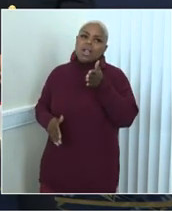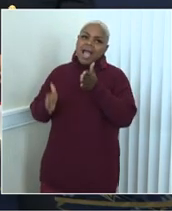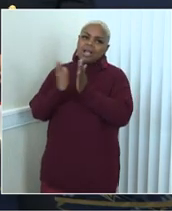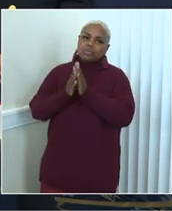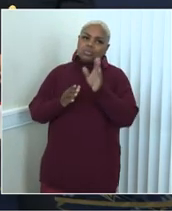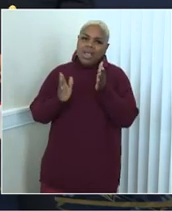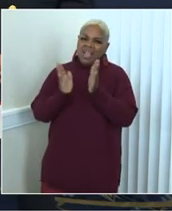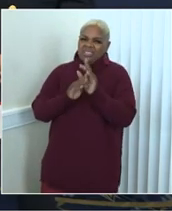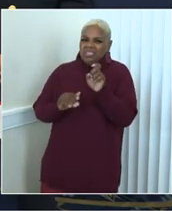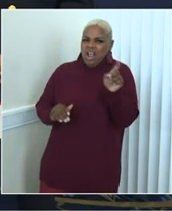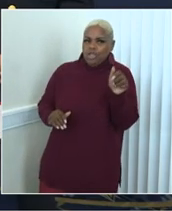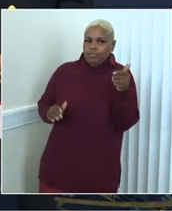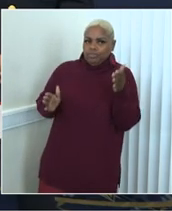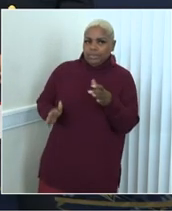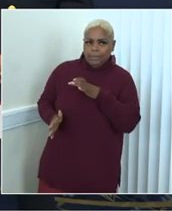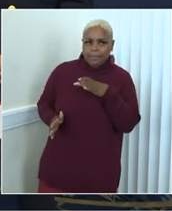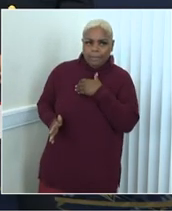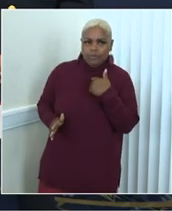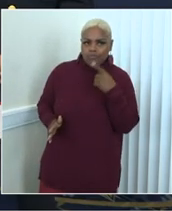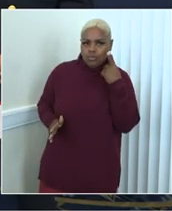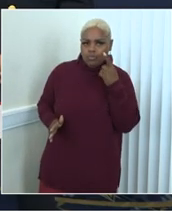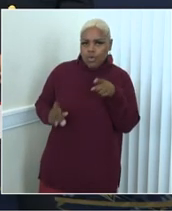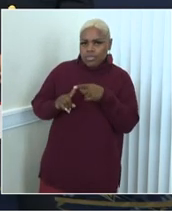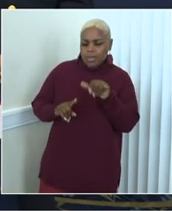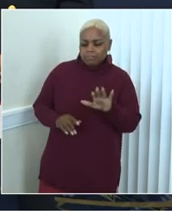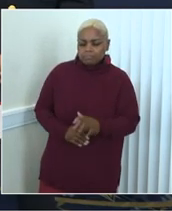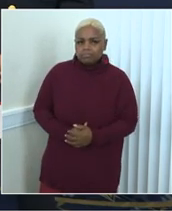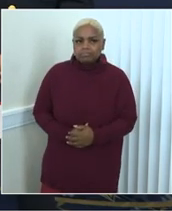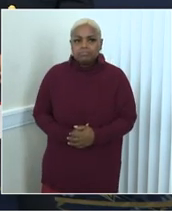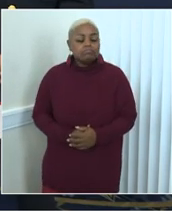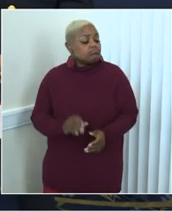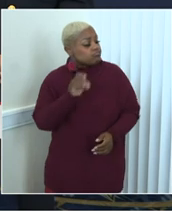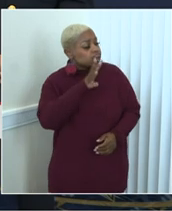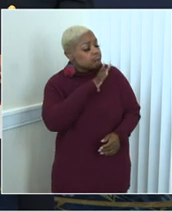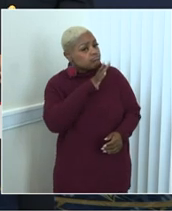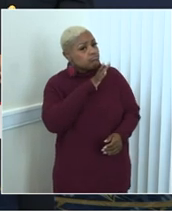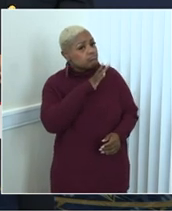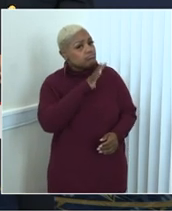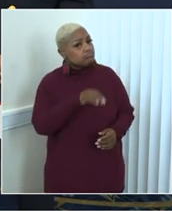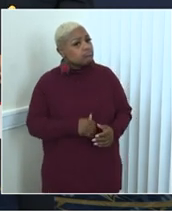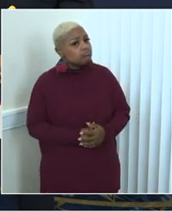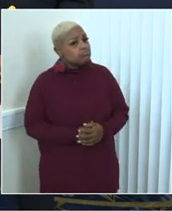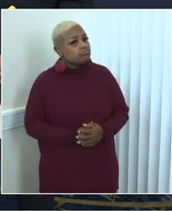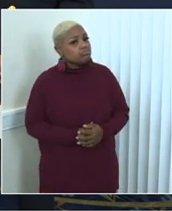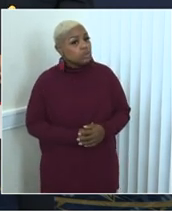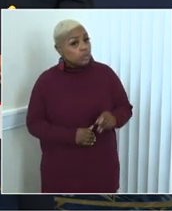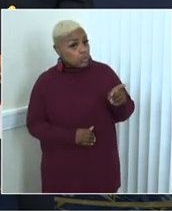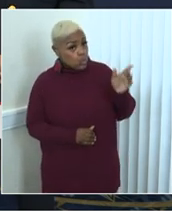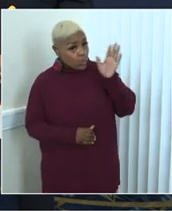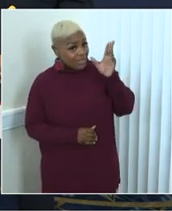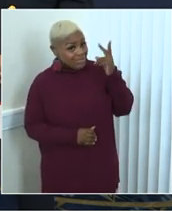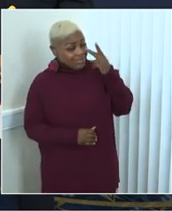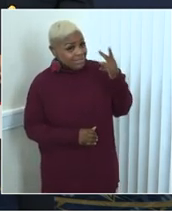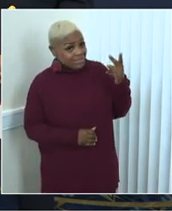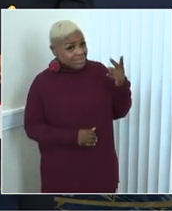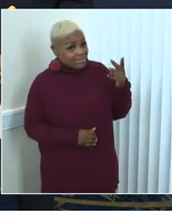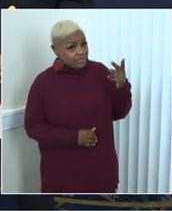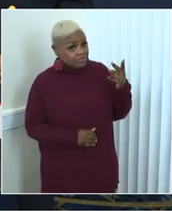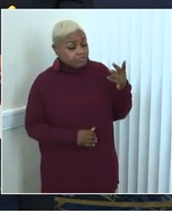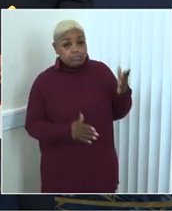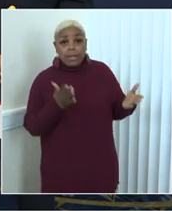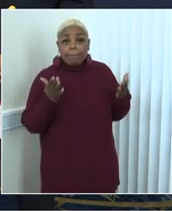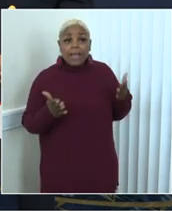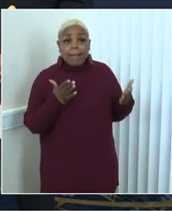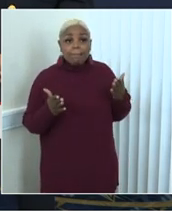Yep. get that. I won't Yep. beat that to Yep. death. But so what you guys will be faced with, very likely, is the probability of tens, if not hundreds